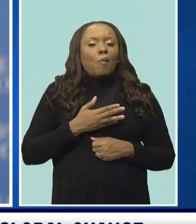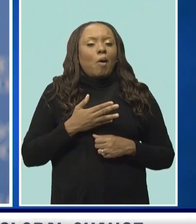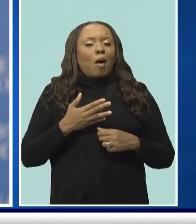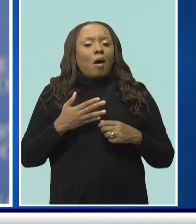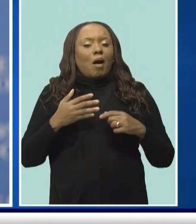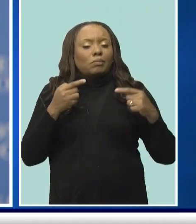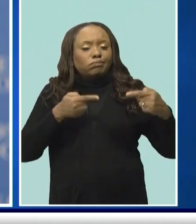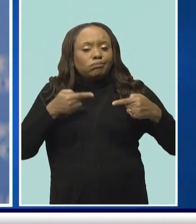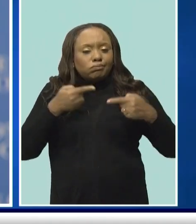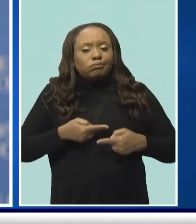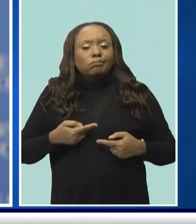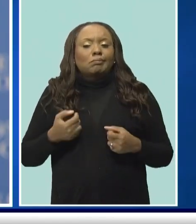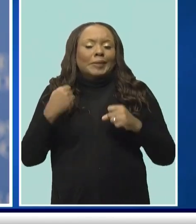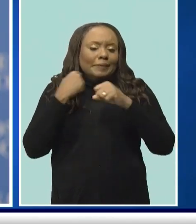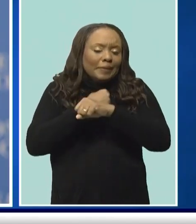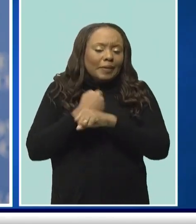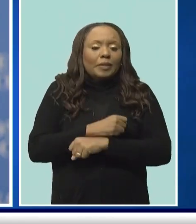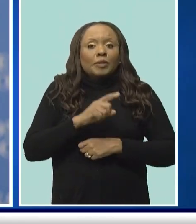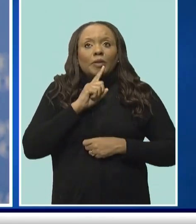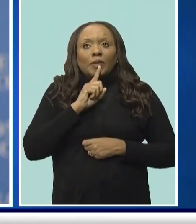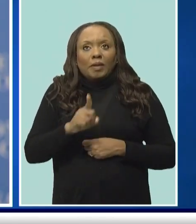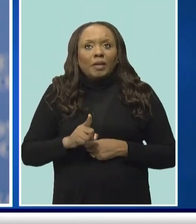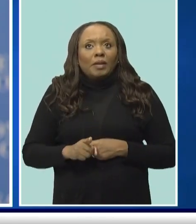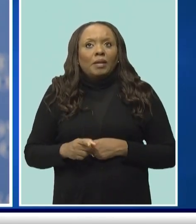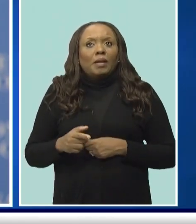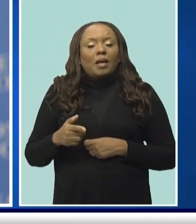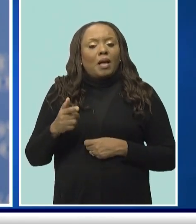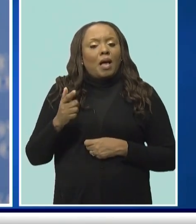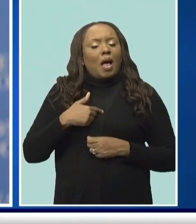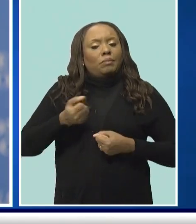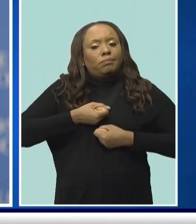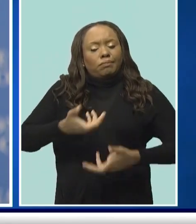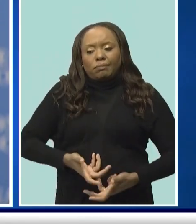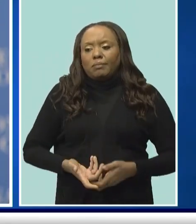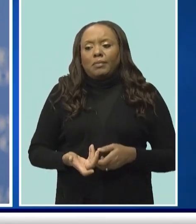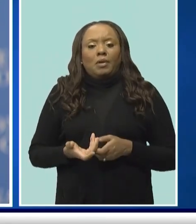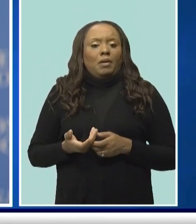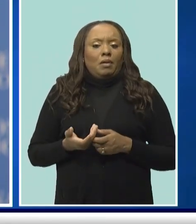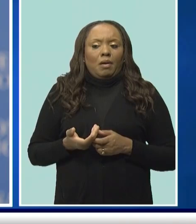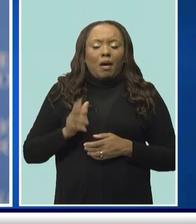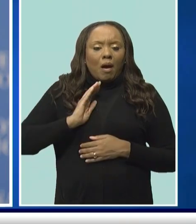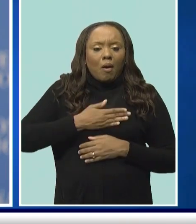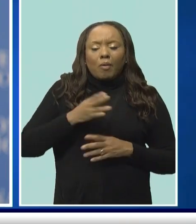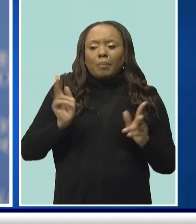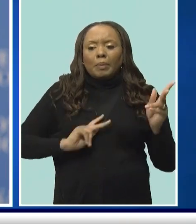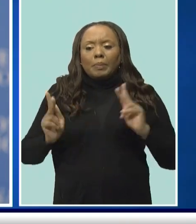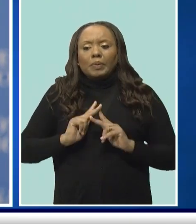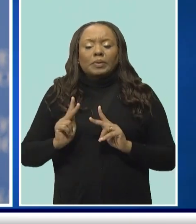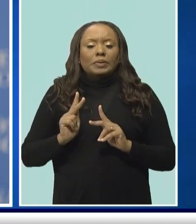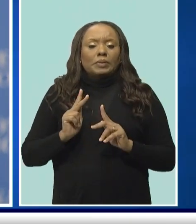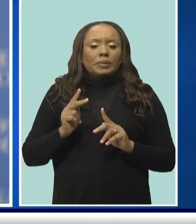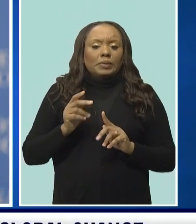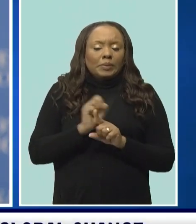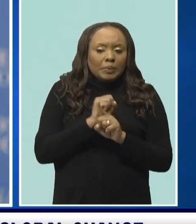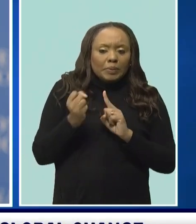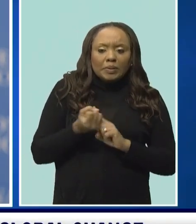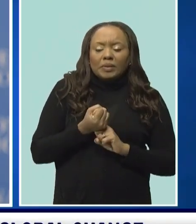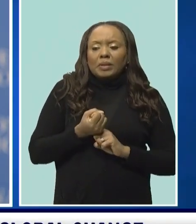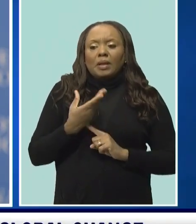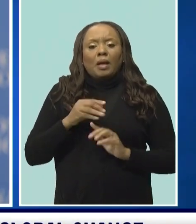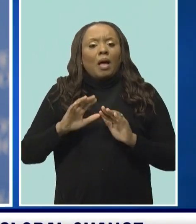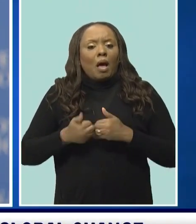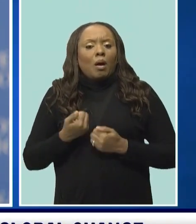I've just been able to give expression to what our people face and what we need to change in order to be able to build a platform